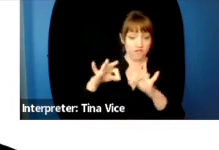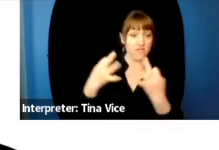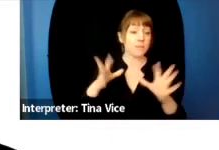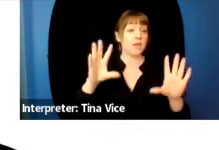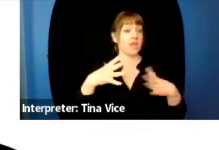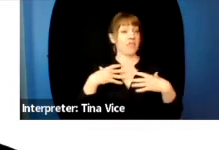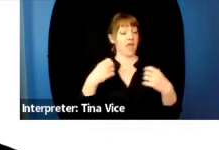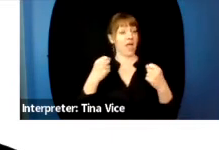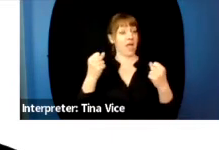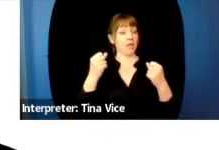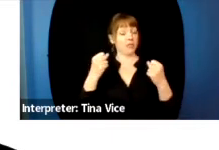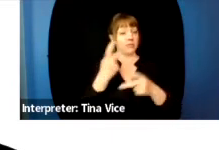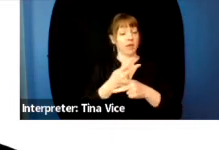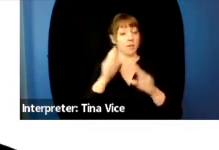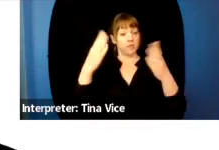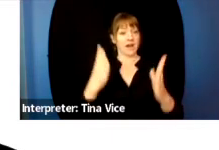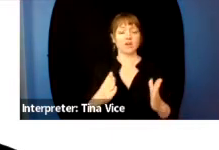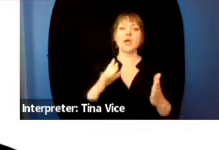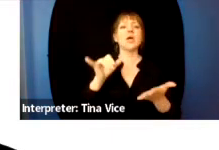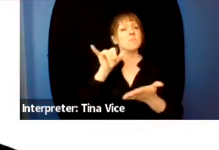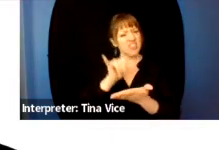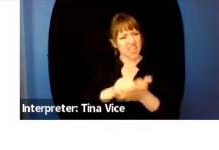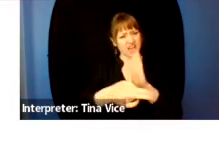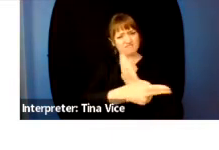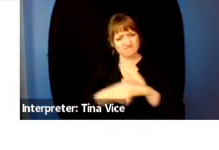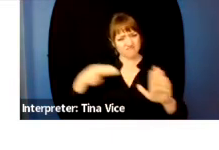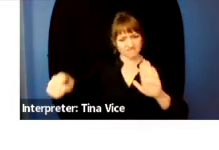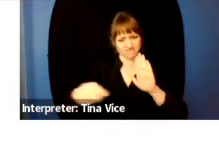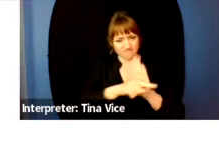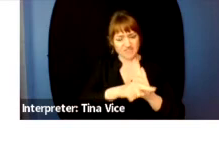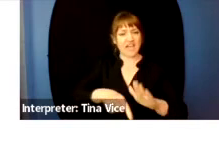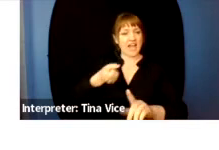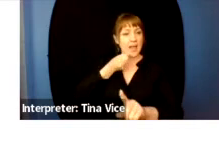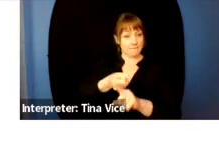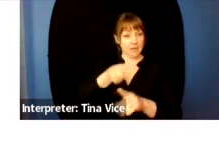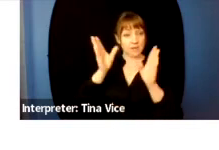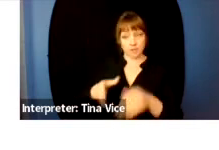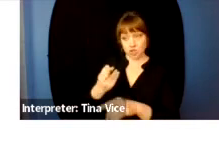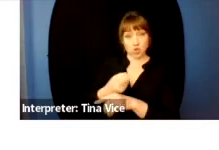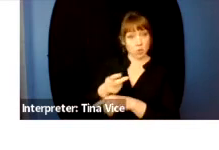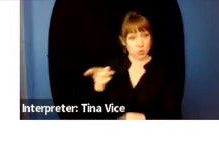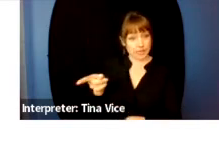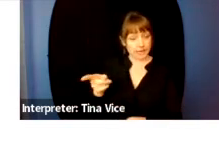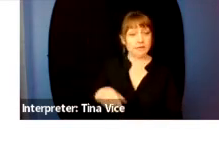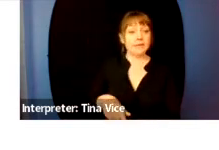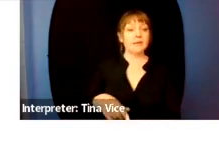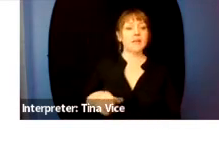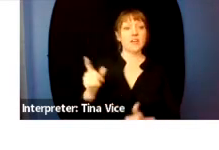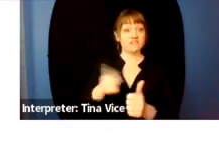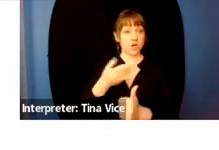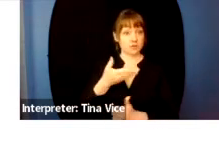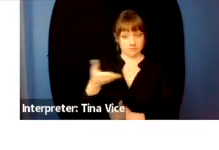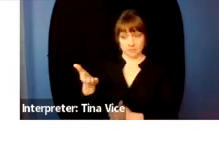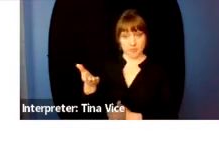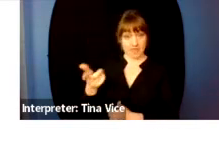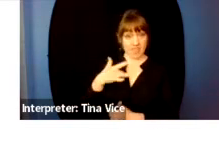I want to talk about how that impacts our actual person who's using drugs. The first place patients feel stigma is from themselves. I can't tell